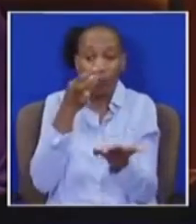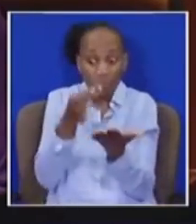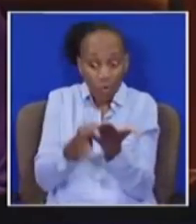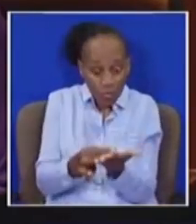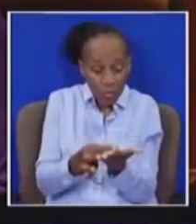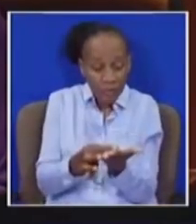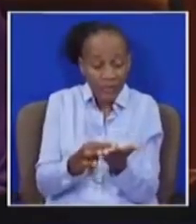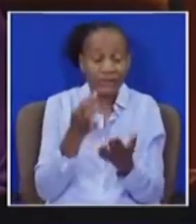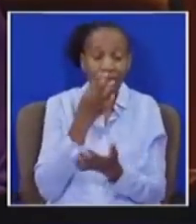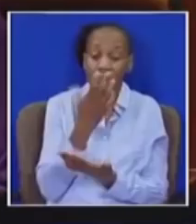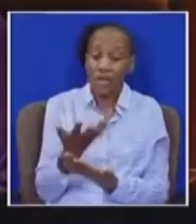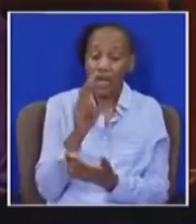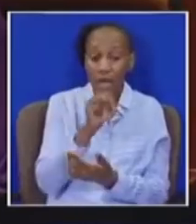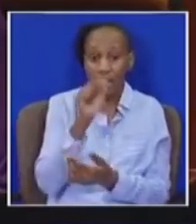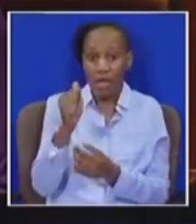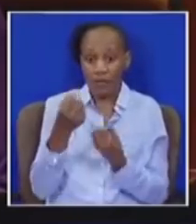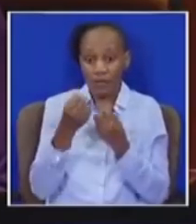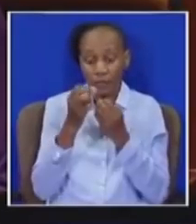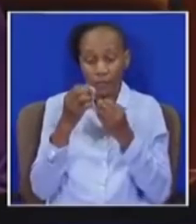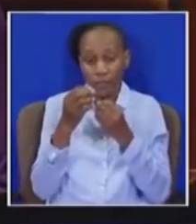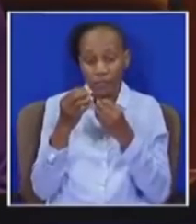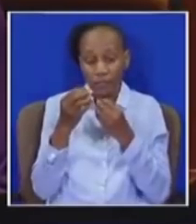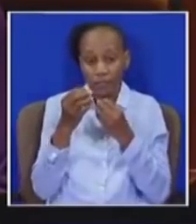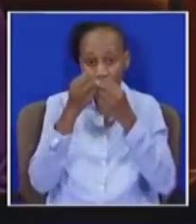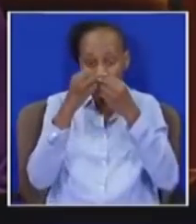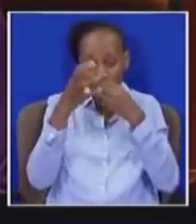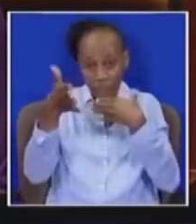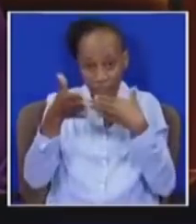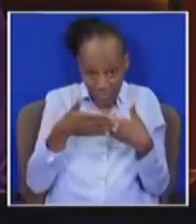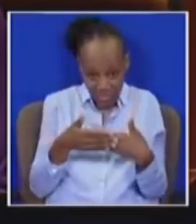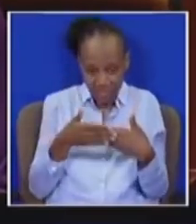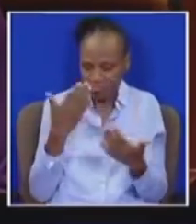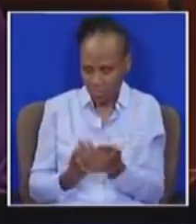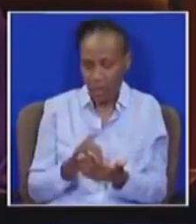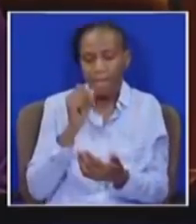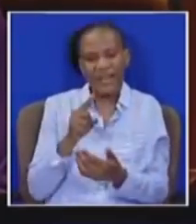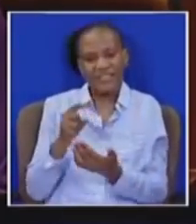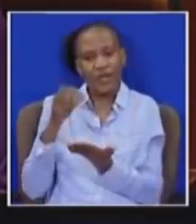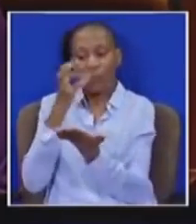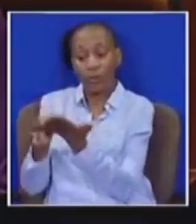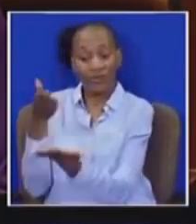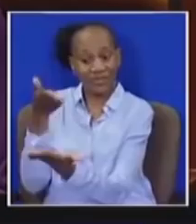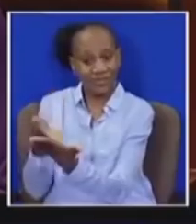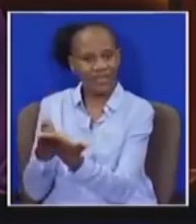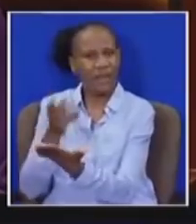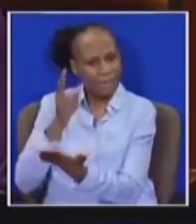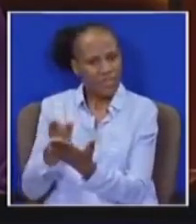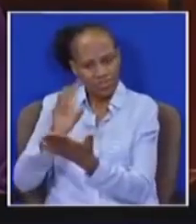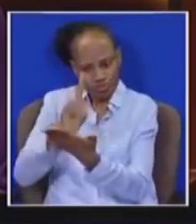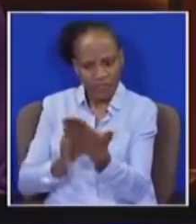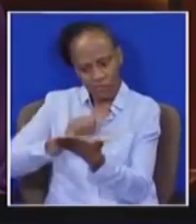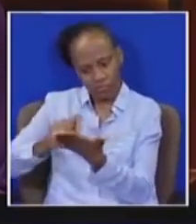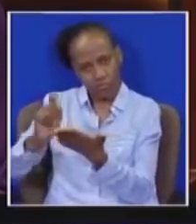National Assembly be dissolved, but such a proposal must take the form of a draft